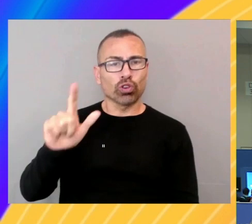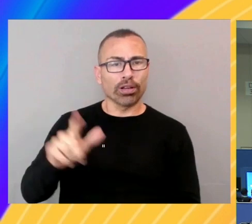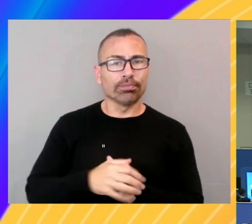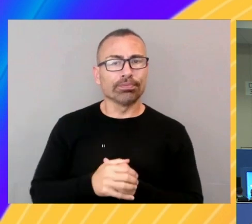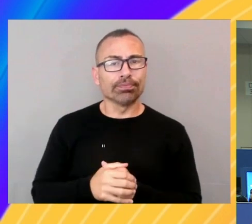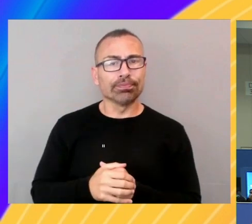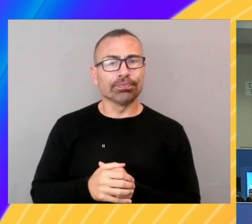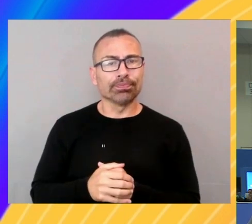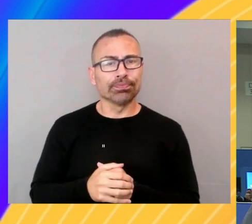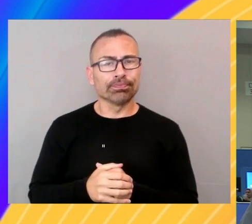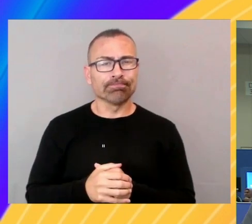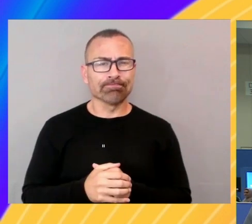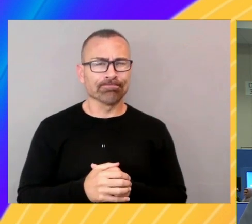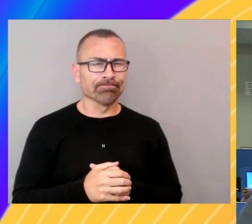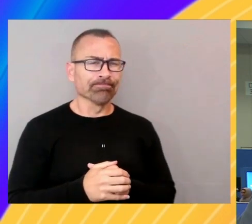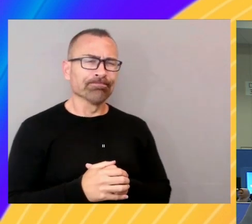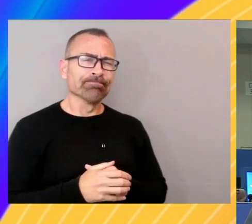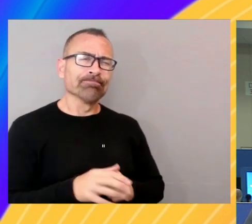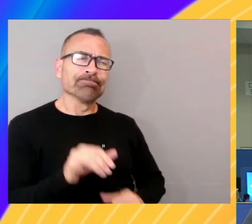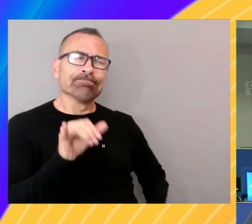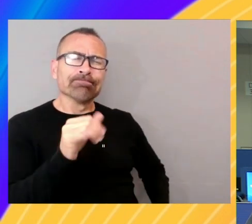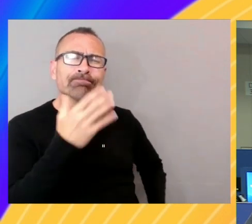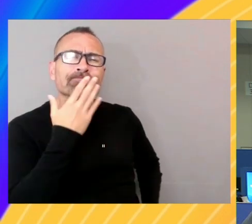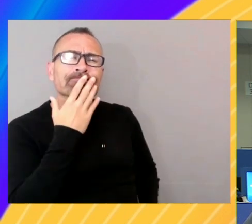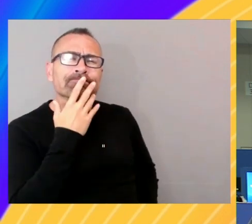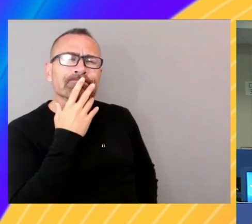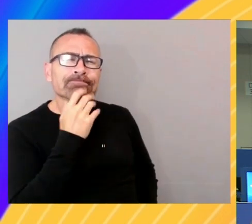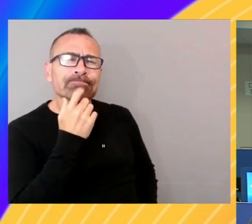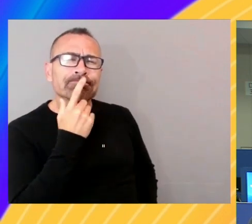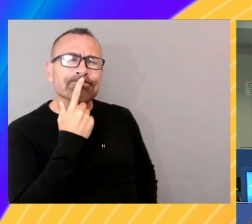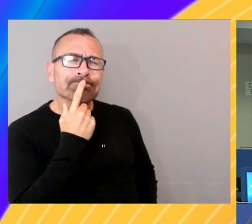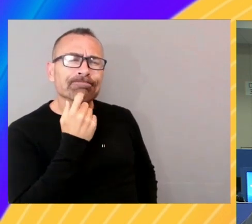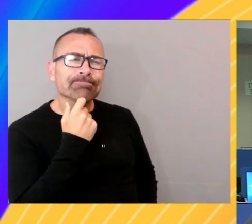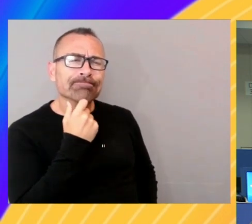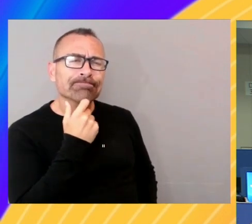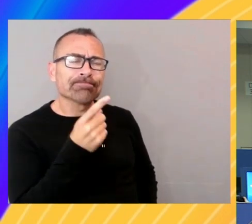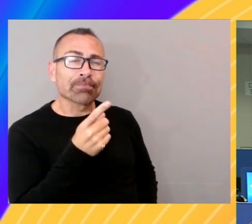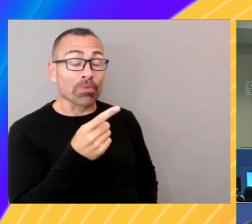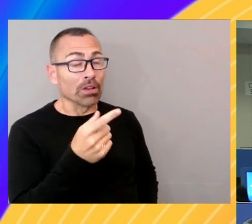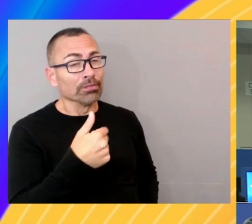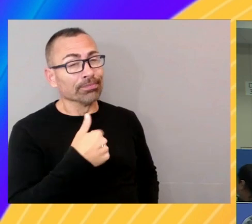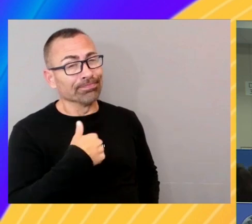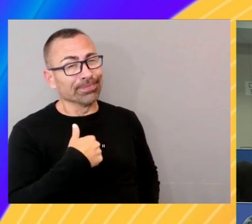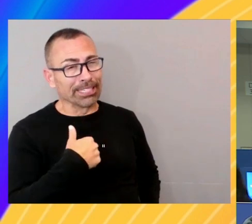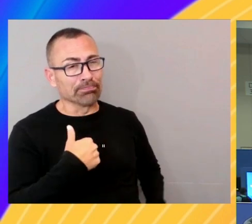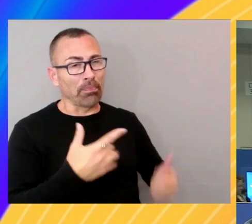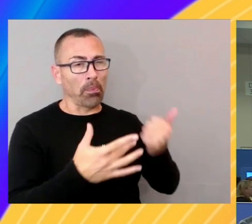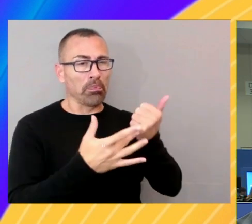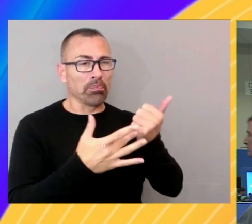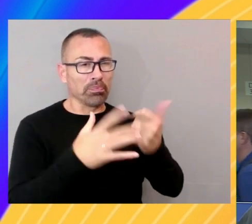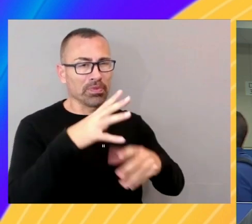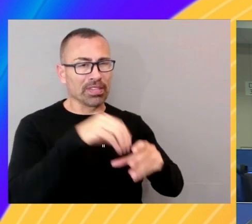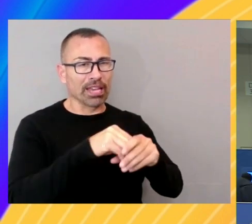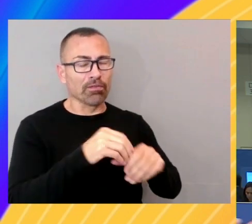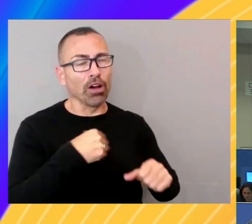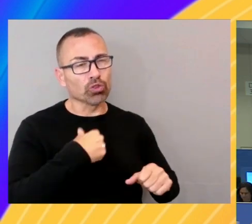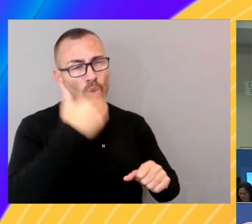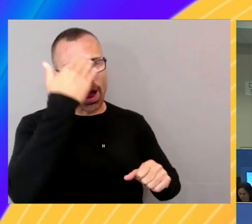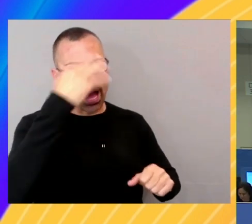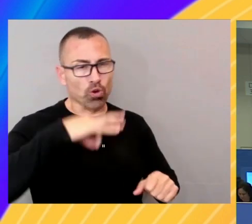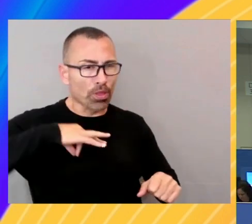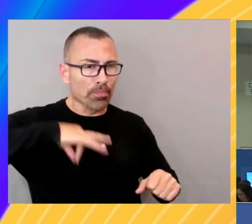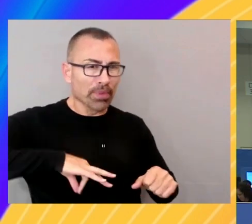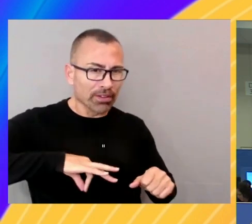let's go over, so as tech folks, I kind of inherently know how, like, the benefits of storing all